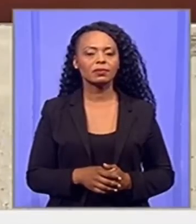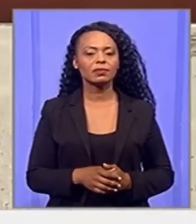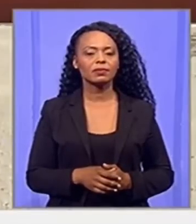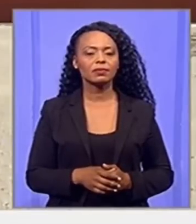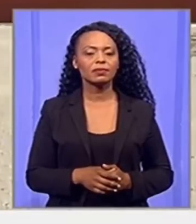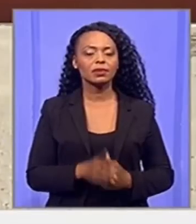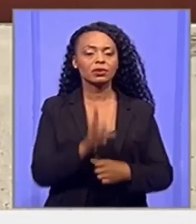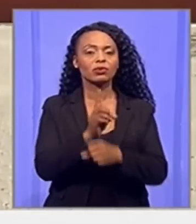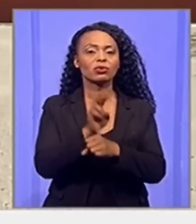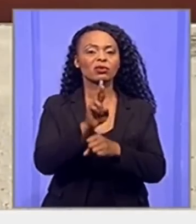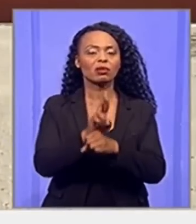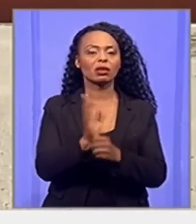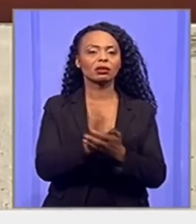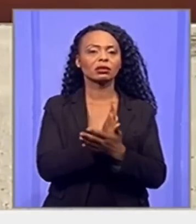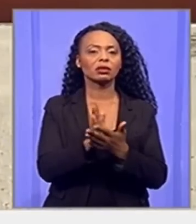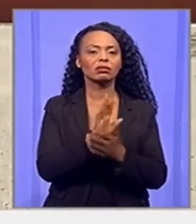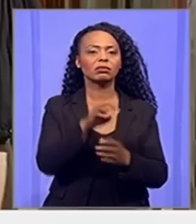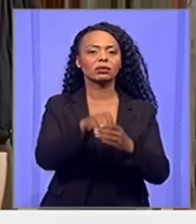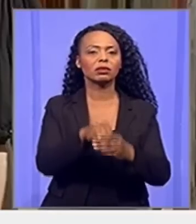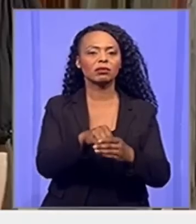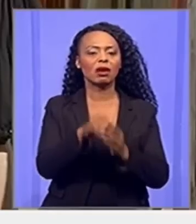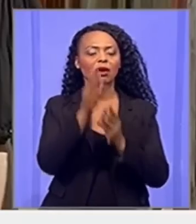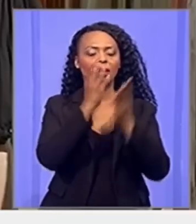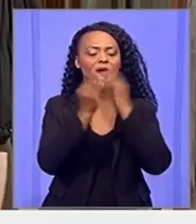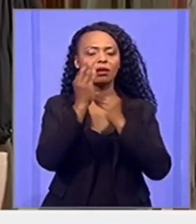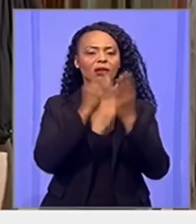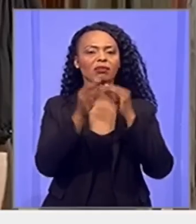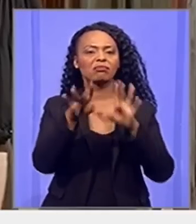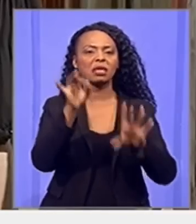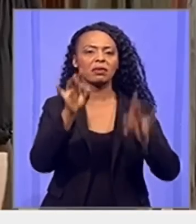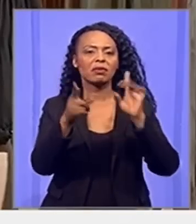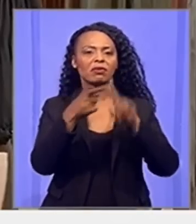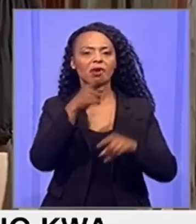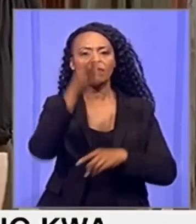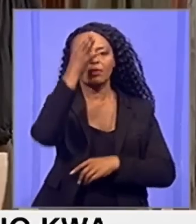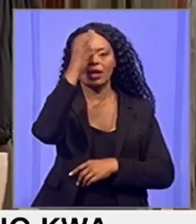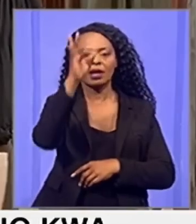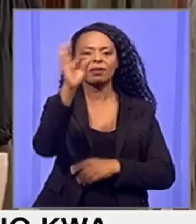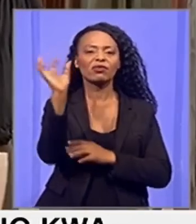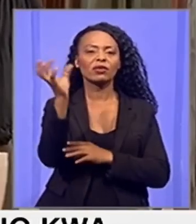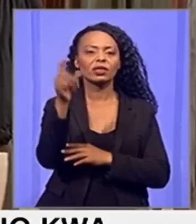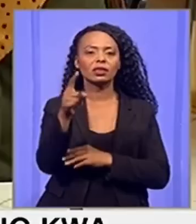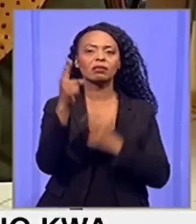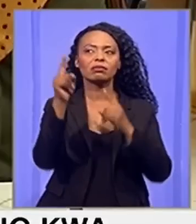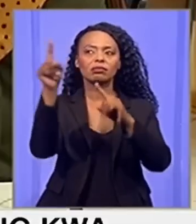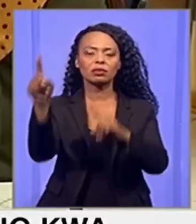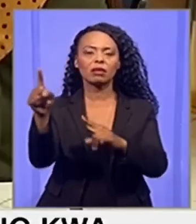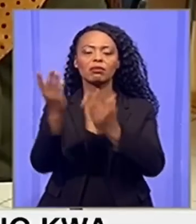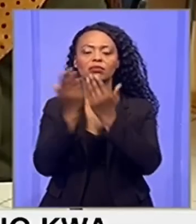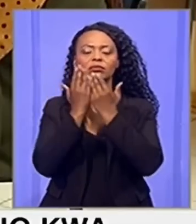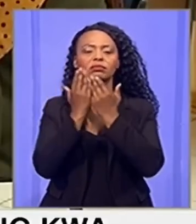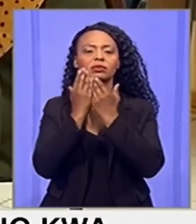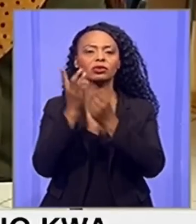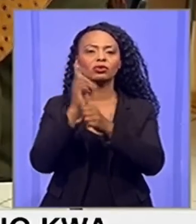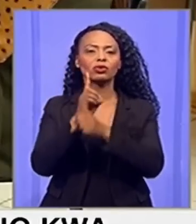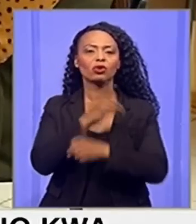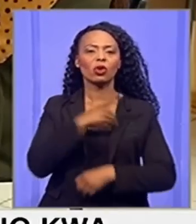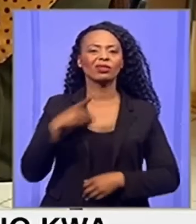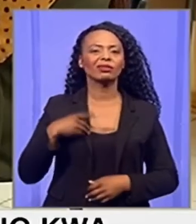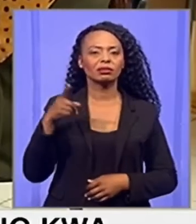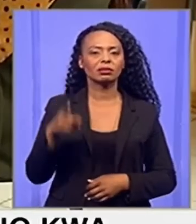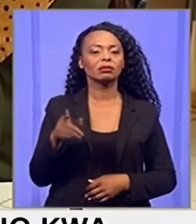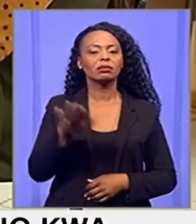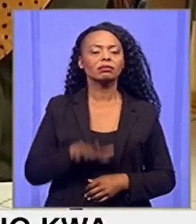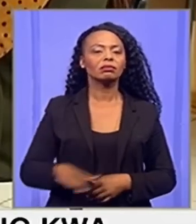Dingaka tseno ke bangwe ba setlhopha sa baithuti ba ba neng ba tlhophilwe ke puso ya Freystata gore ba ye go ithuta bongaka kwa diyunibesithing tse di kwa